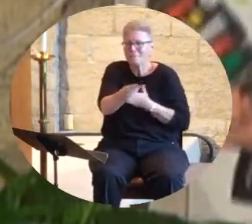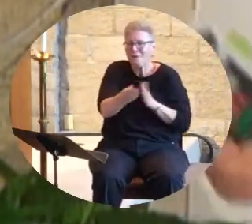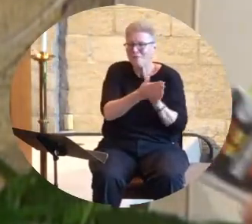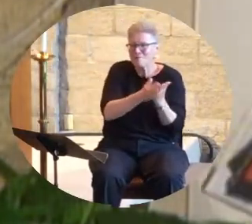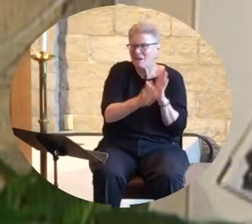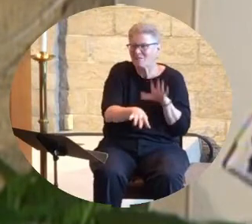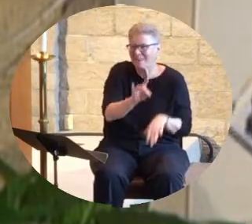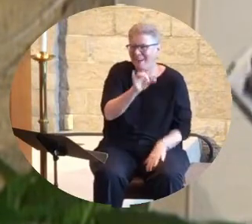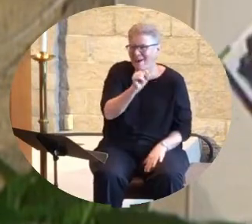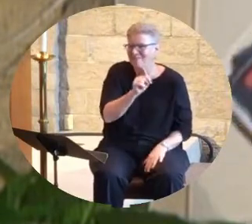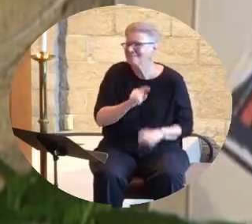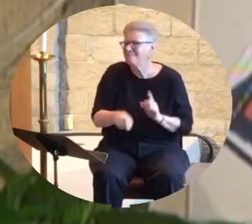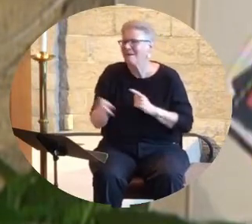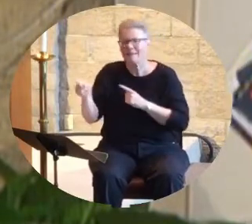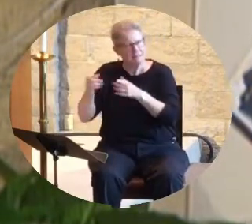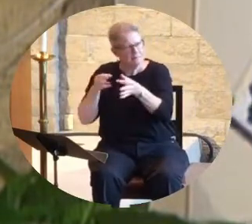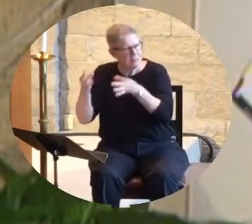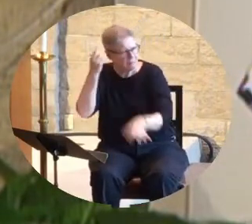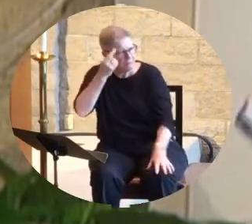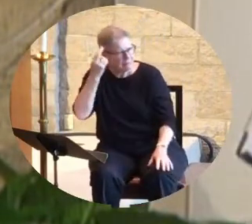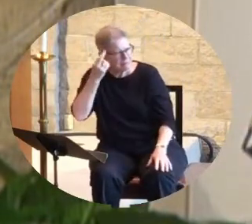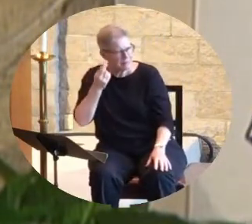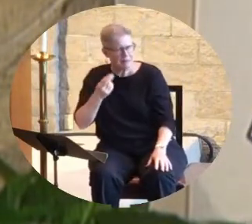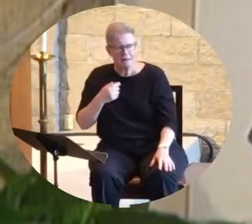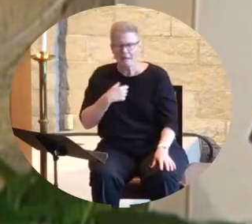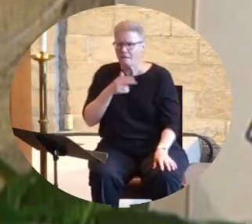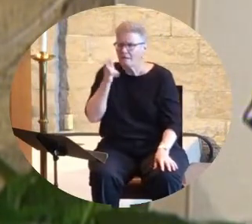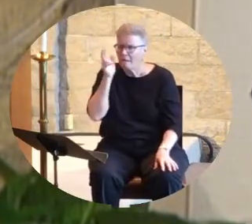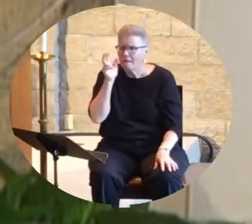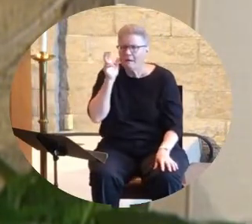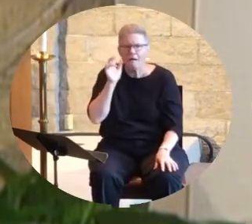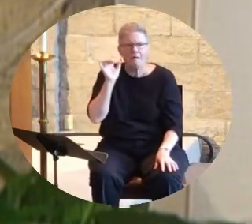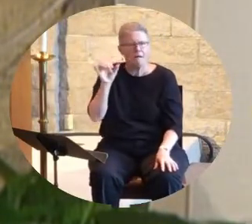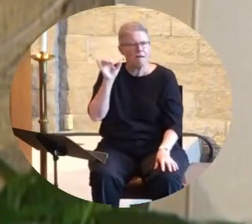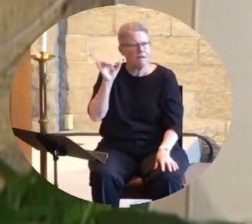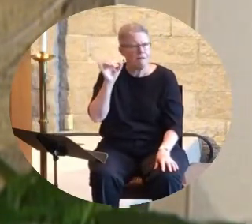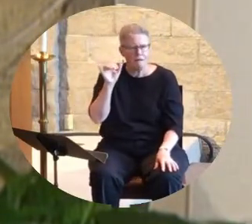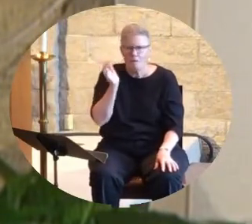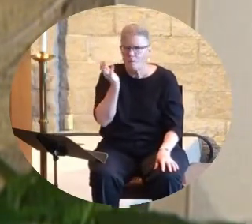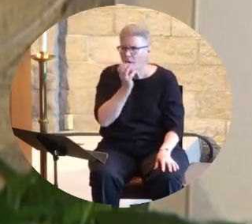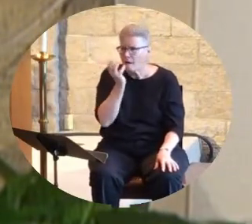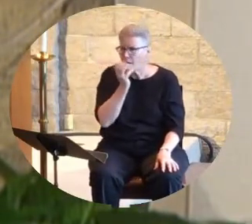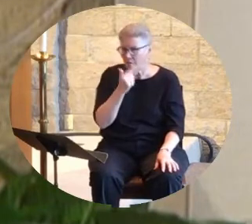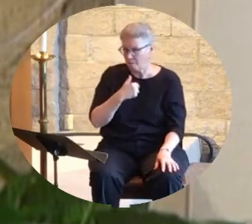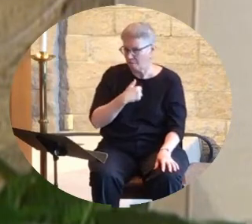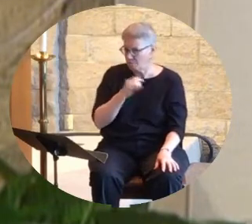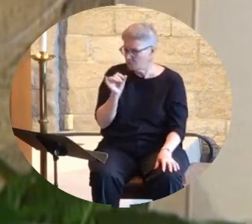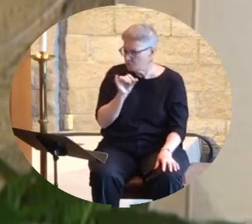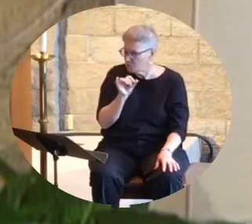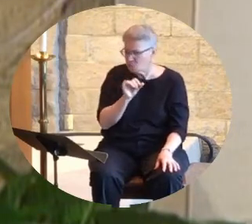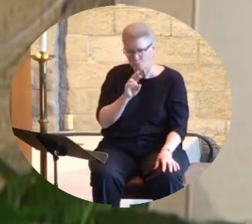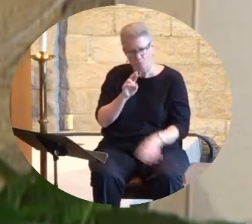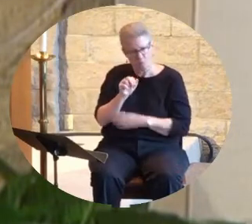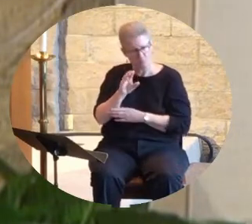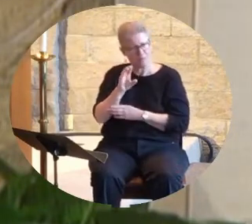why. And then needless to say, I said, wow, you know, I too am a